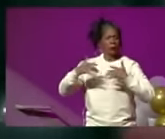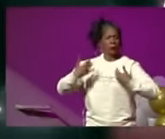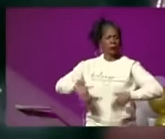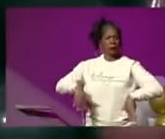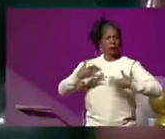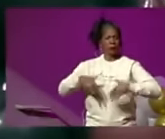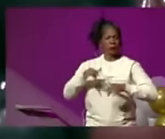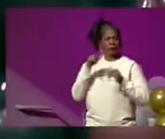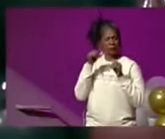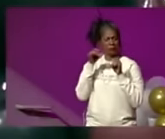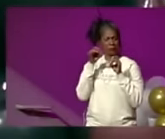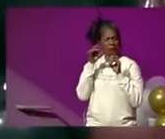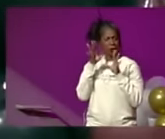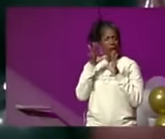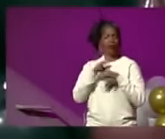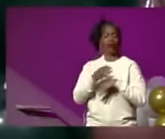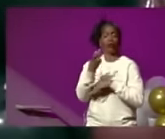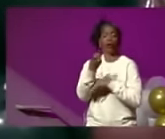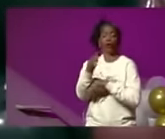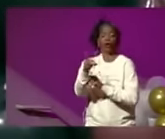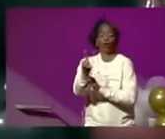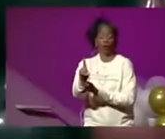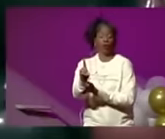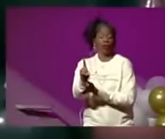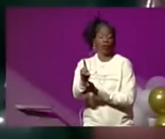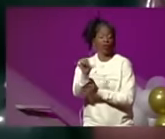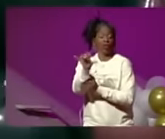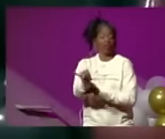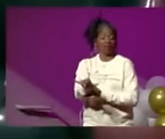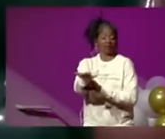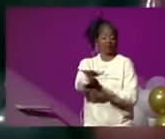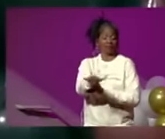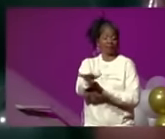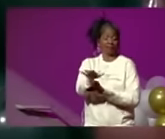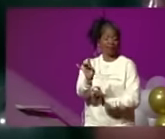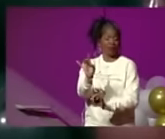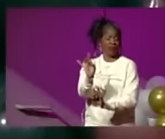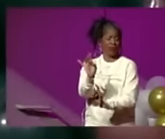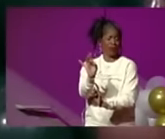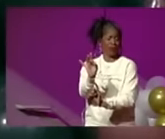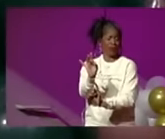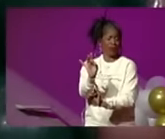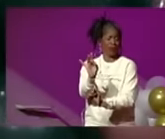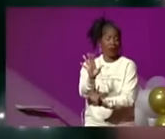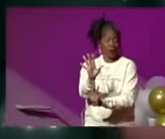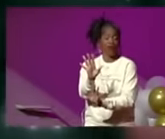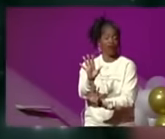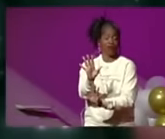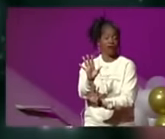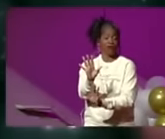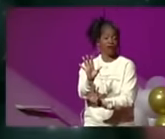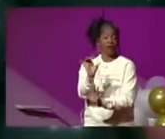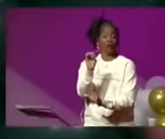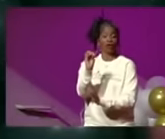It's the backside of nowhere. That's what Nazareth is. It's the hood. And if NWA